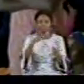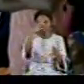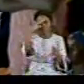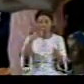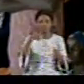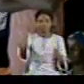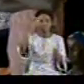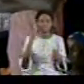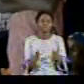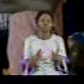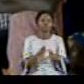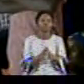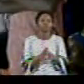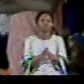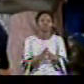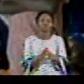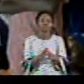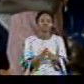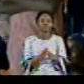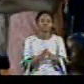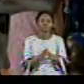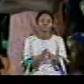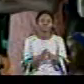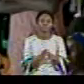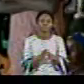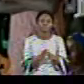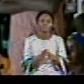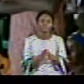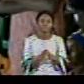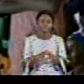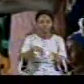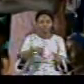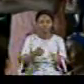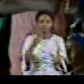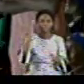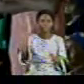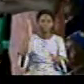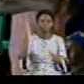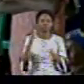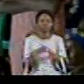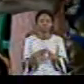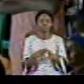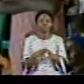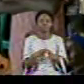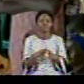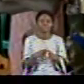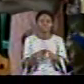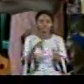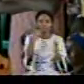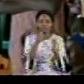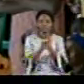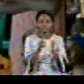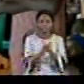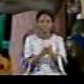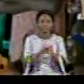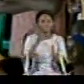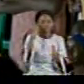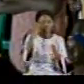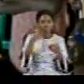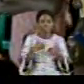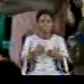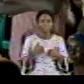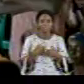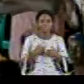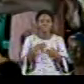we have this one coming from Eugene Azeke, who says he's had the issue of Bell's